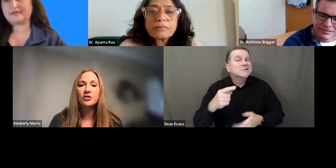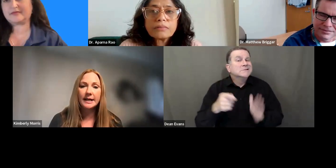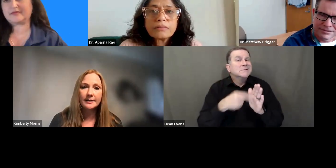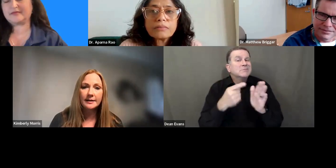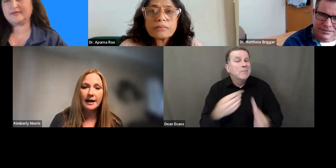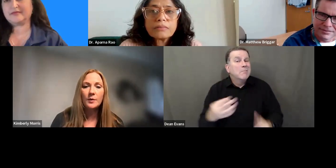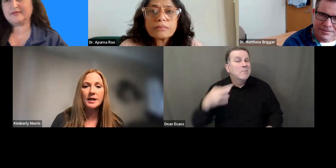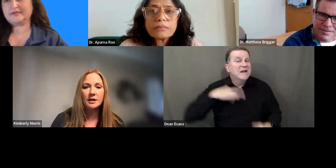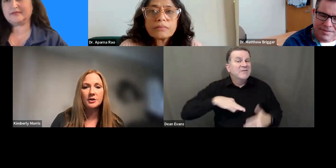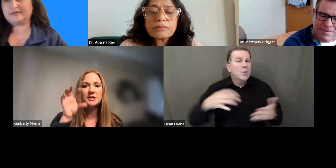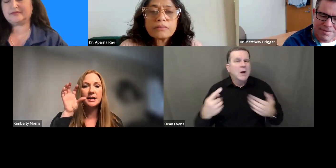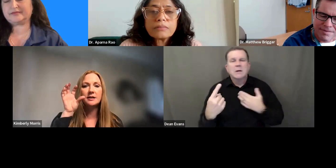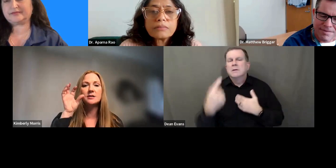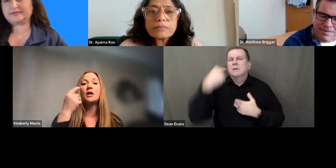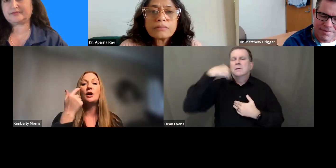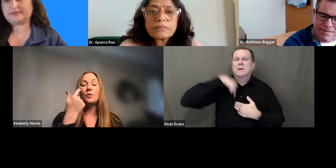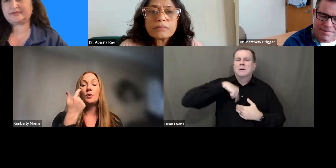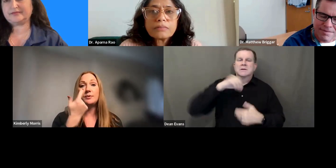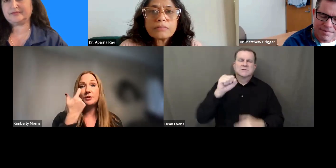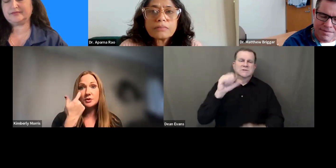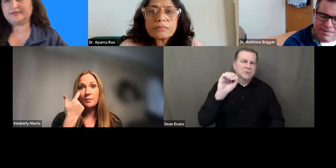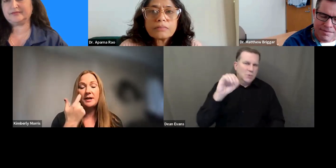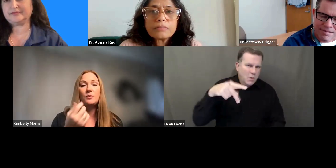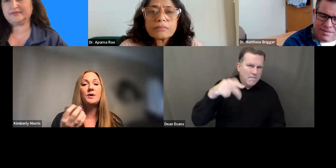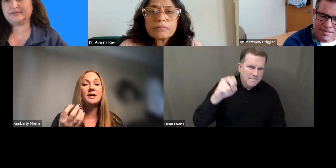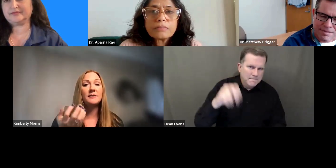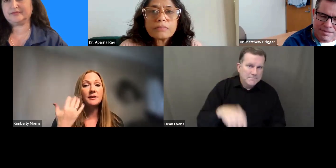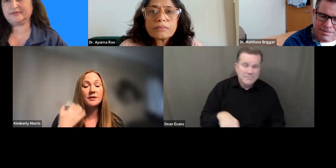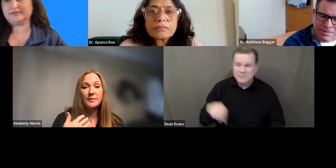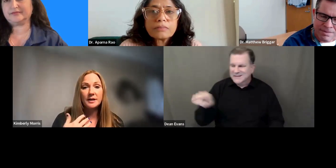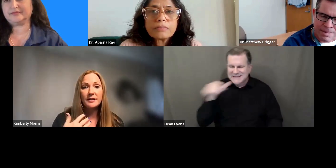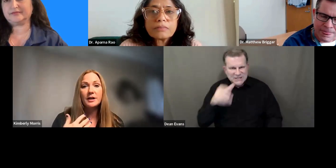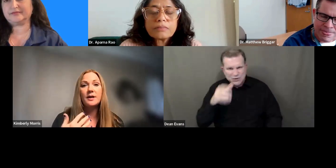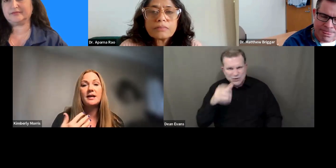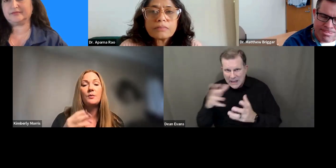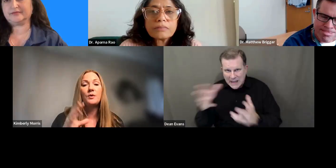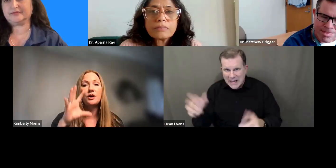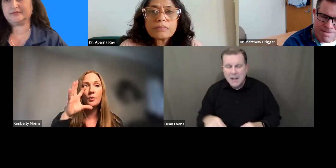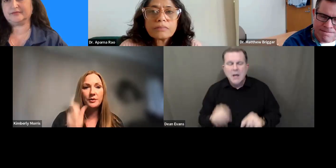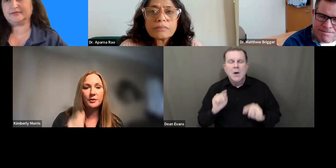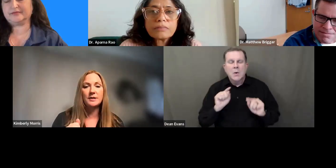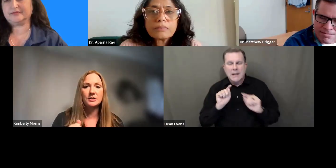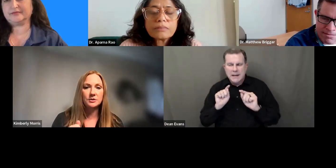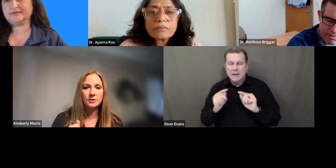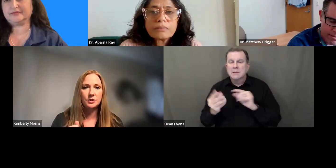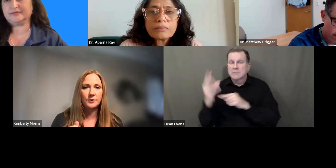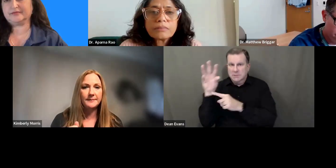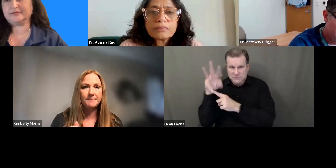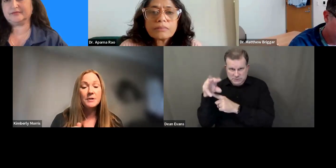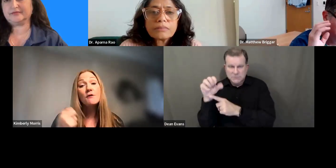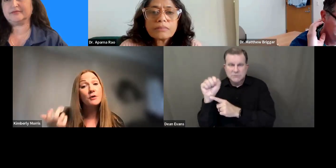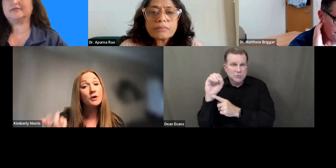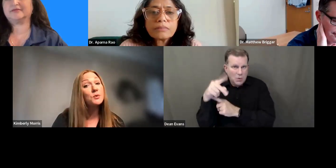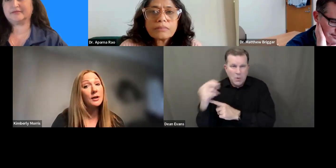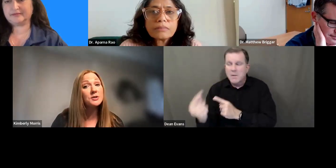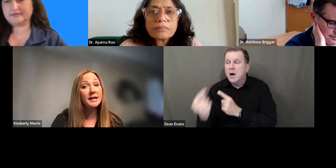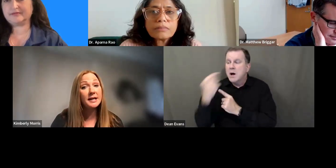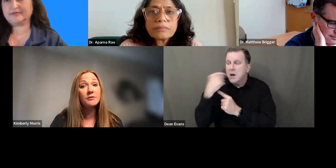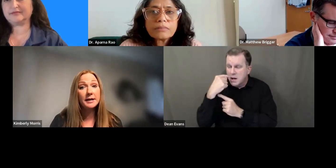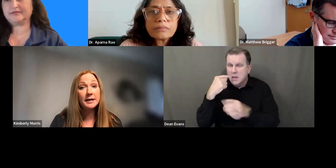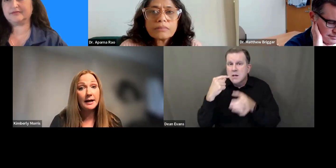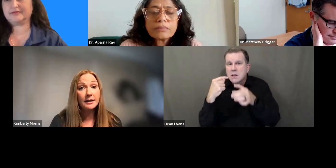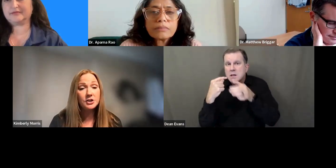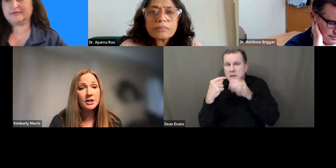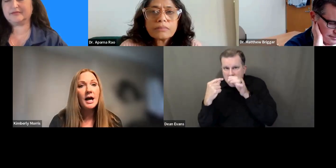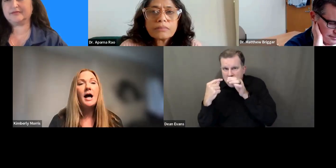child's not drinking a lot, we can understand where we put the scope in, we give a little bit of liquid, and we know what those muscles are doing. For a swallow